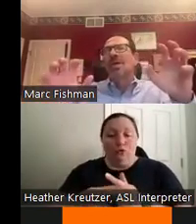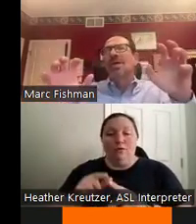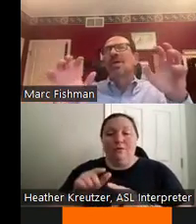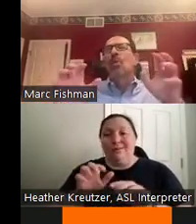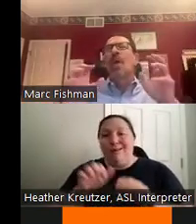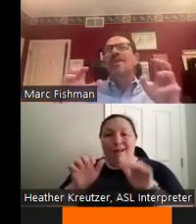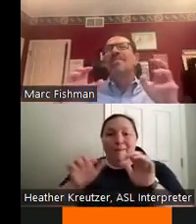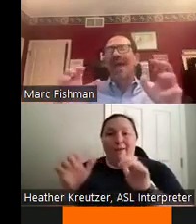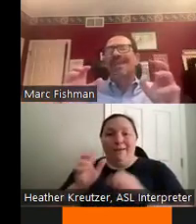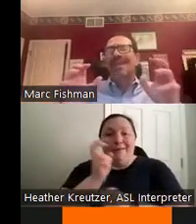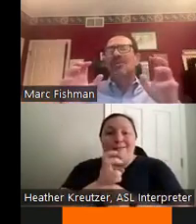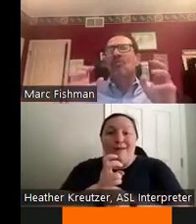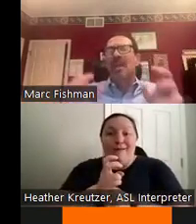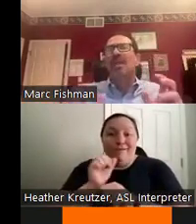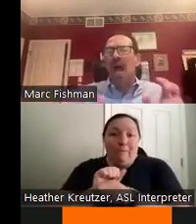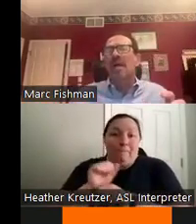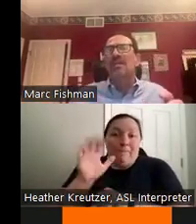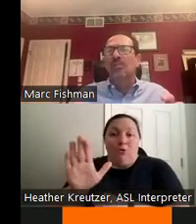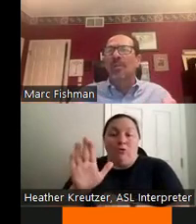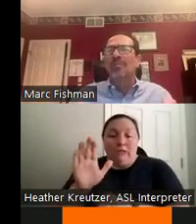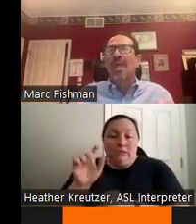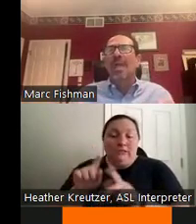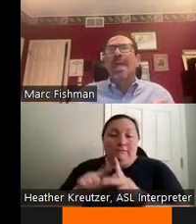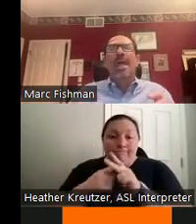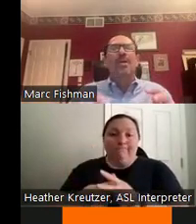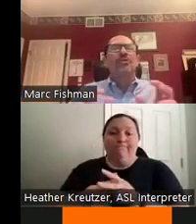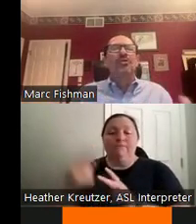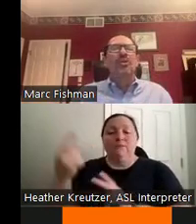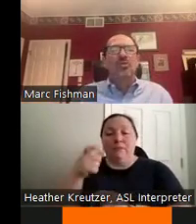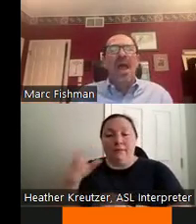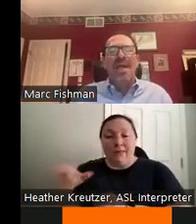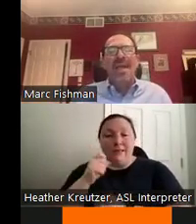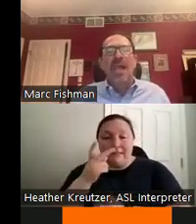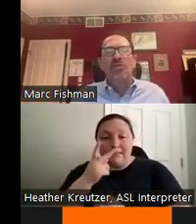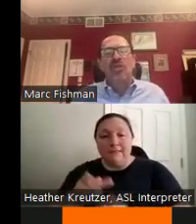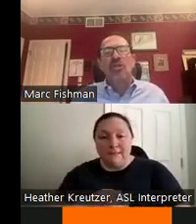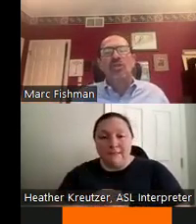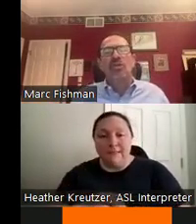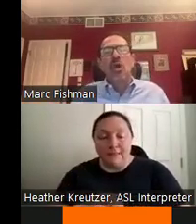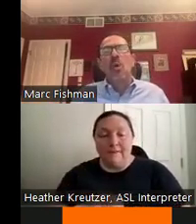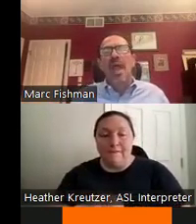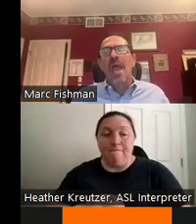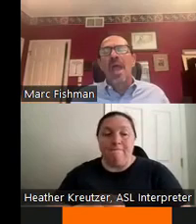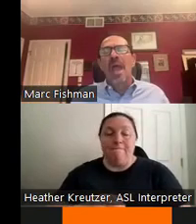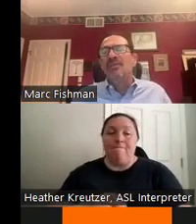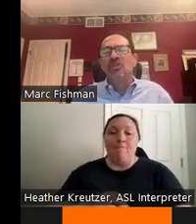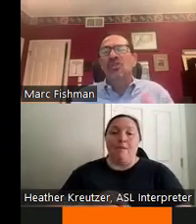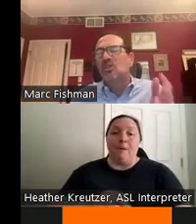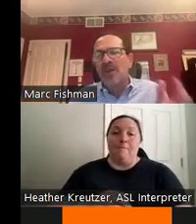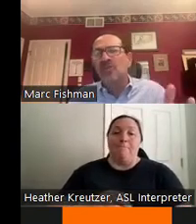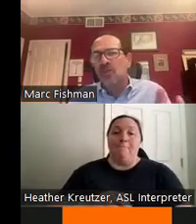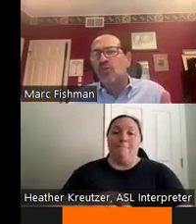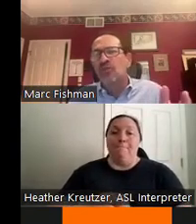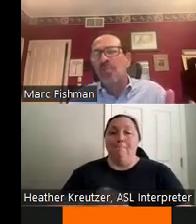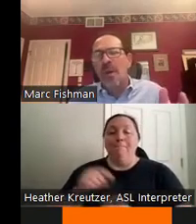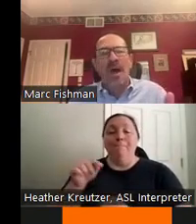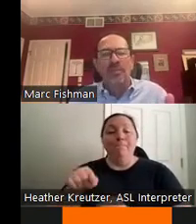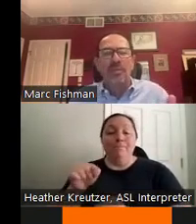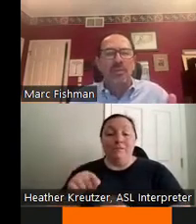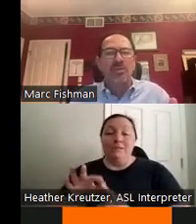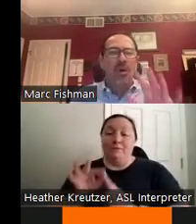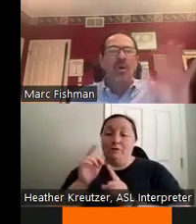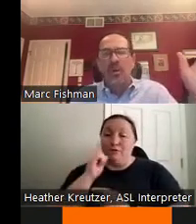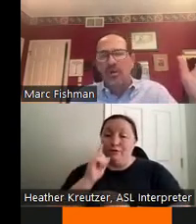mountain in a way that is recognizable. Just by analogy, you know, and this is especially true